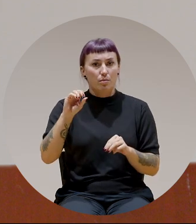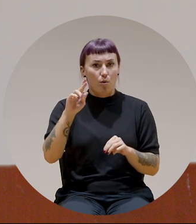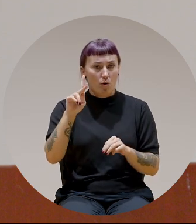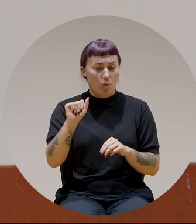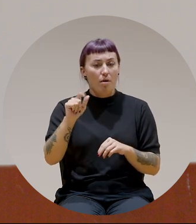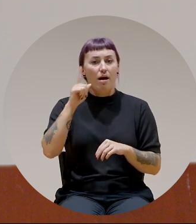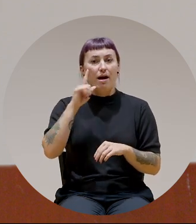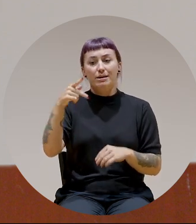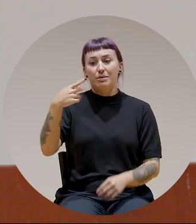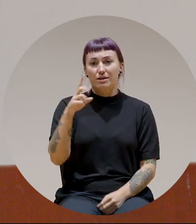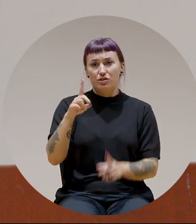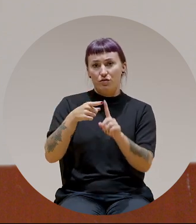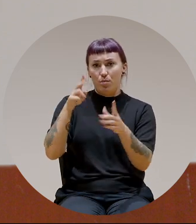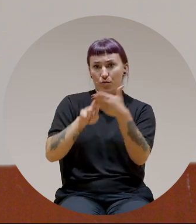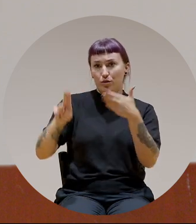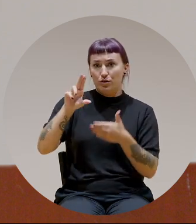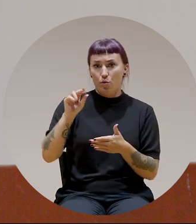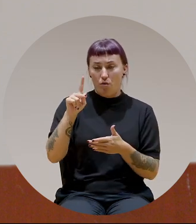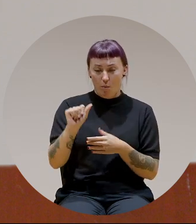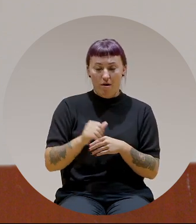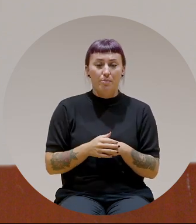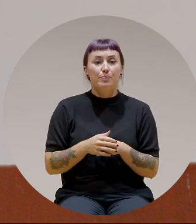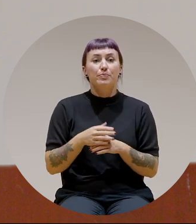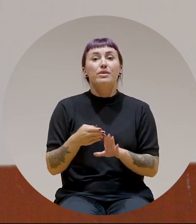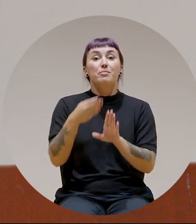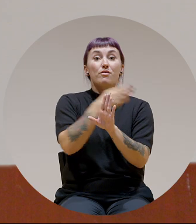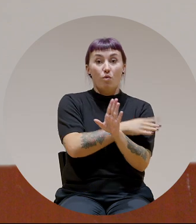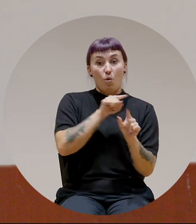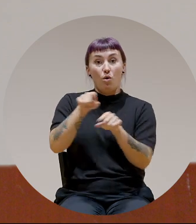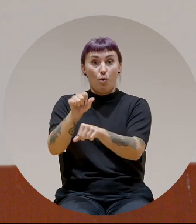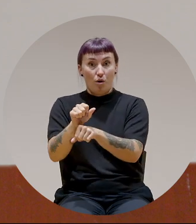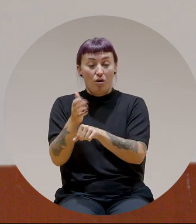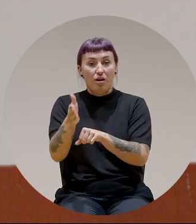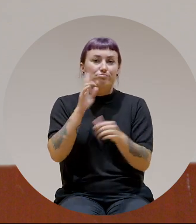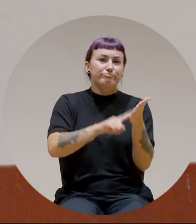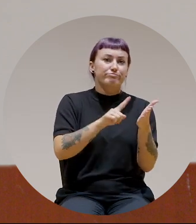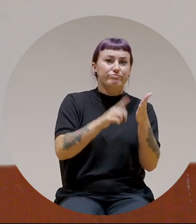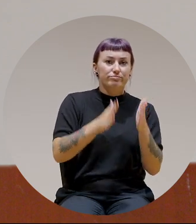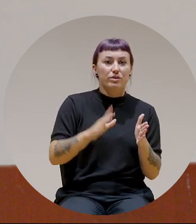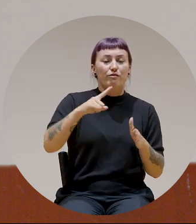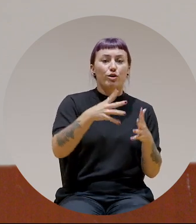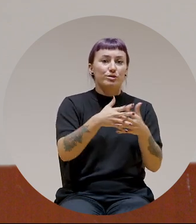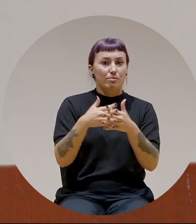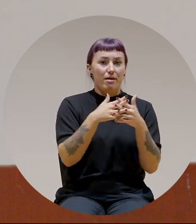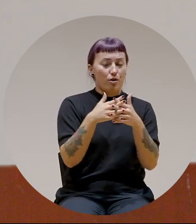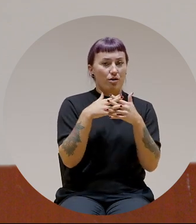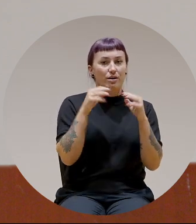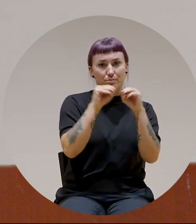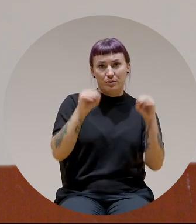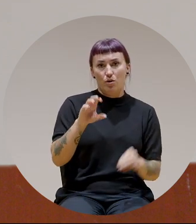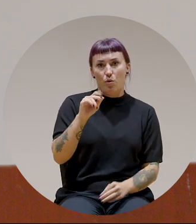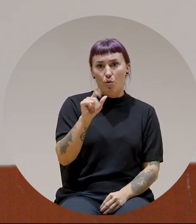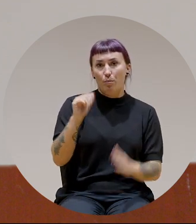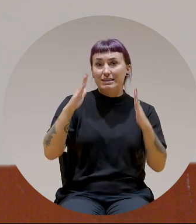holds a PhD from the University of Oklahoma. Before joining Gilcrease, she was a researcher at the First Americans Museum